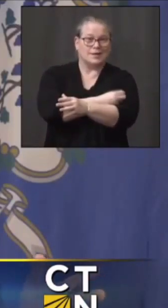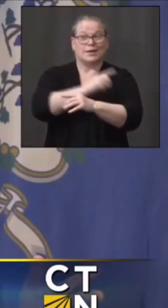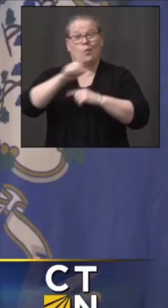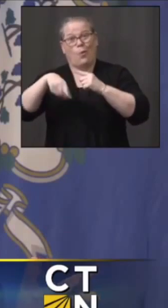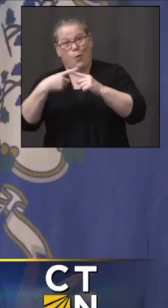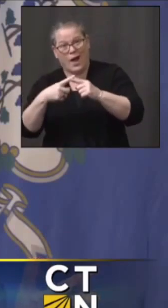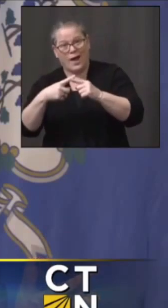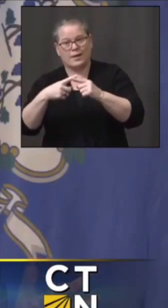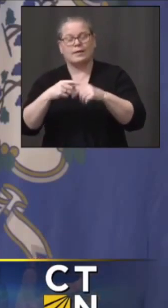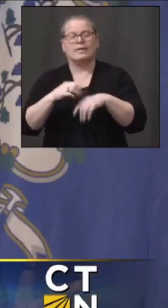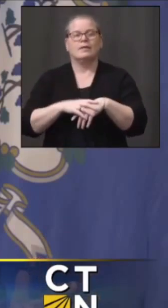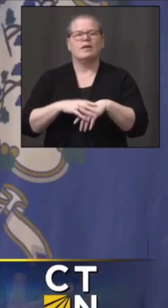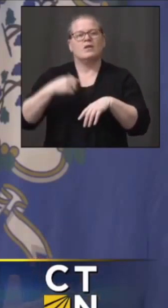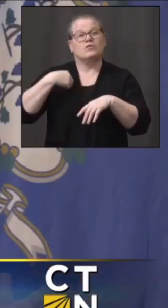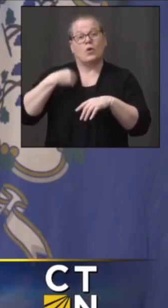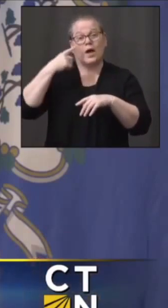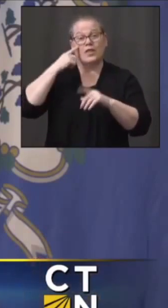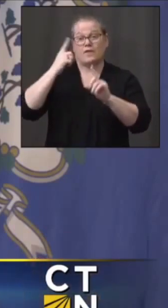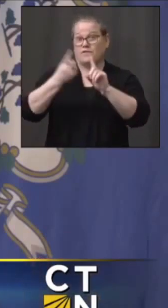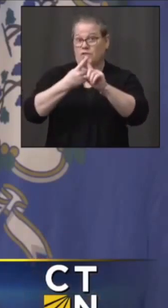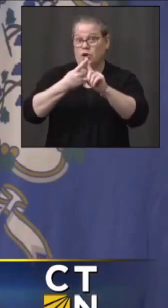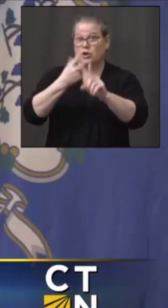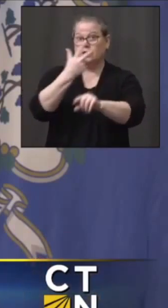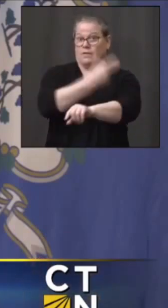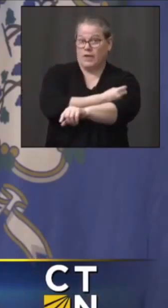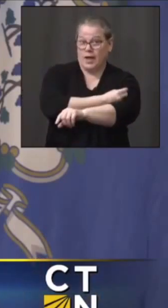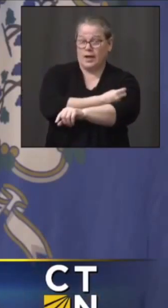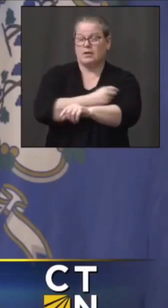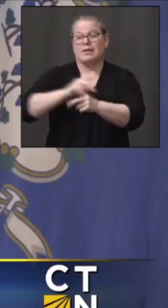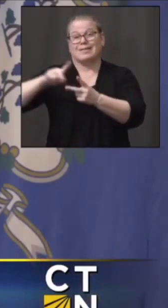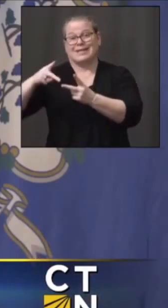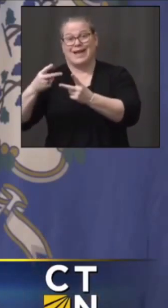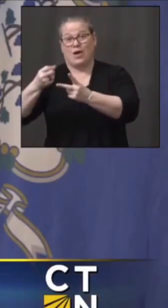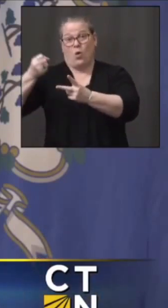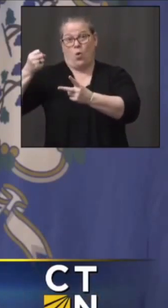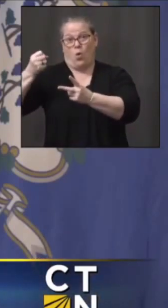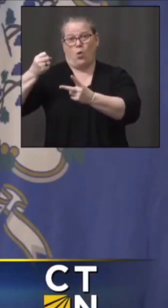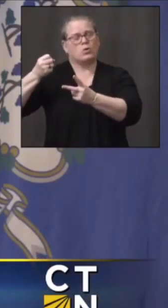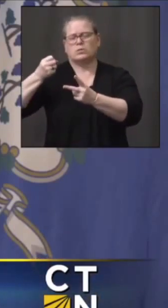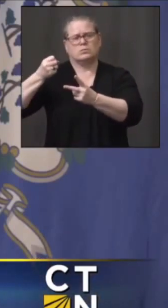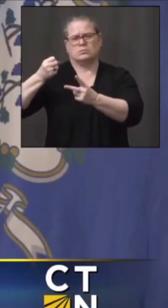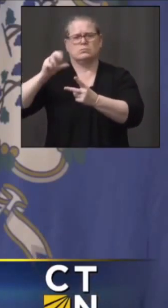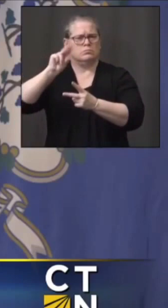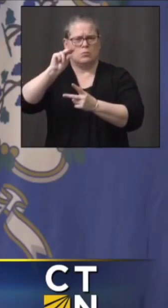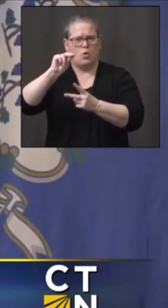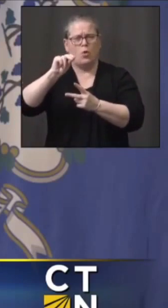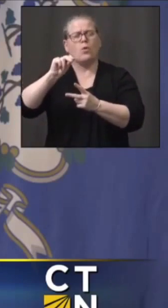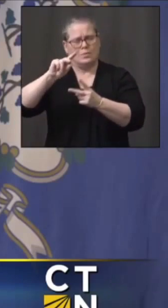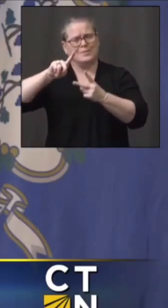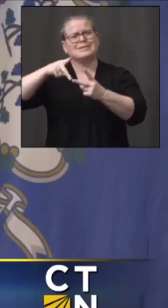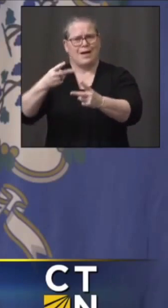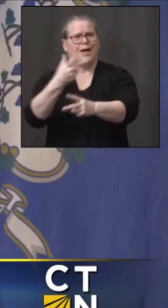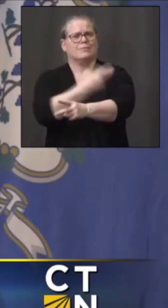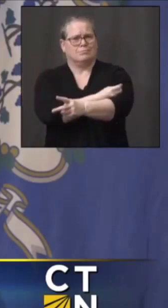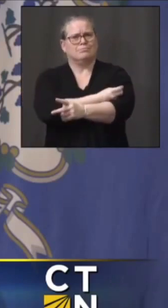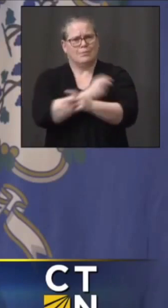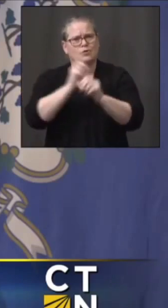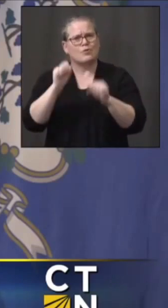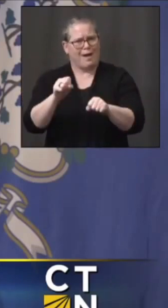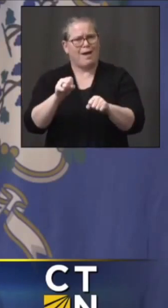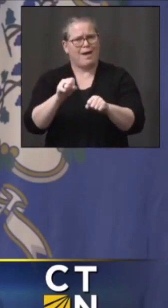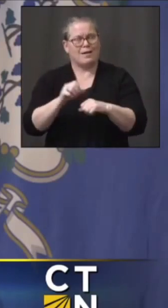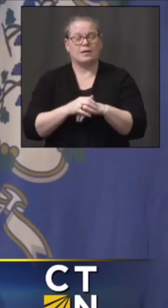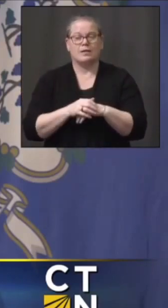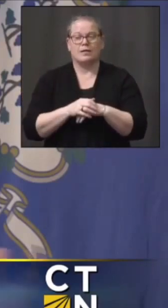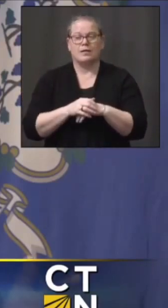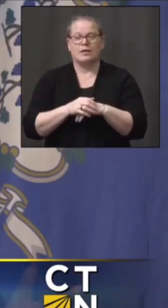they're holding back the second dose, so that would not be held up. You'd be able to have access to your second dose as well. Can I just say, from my personal